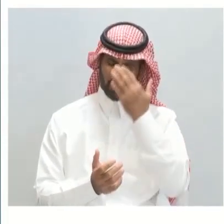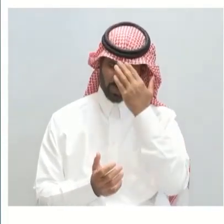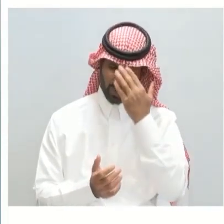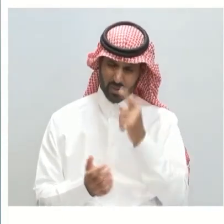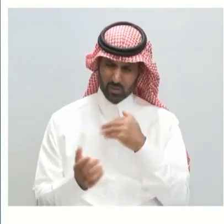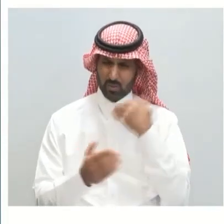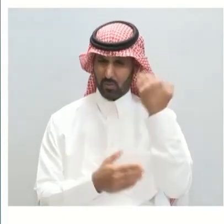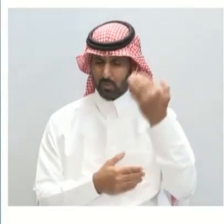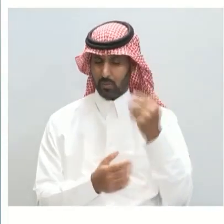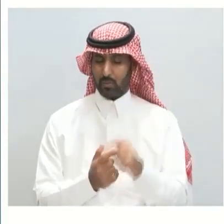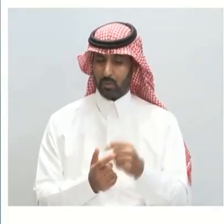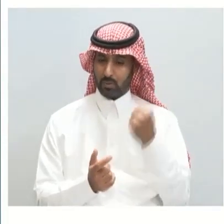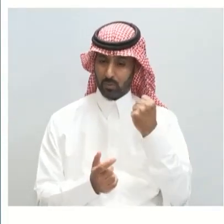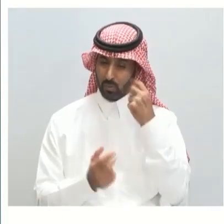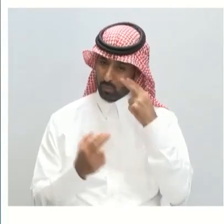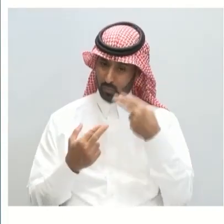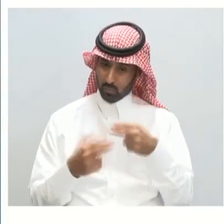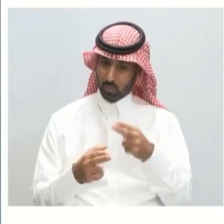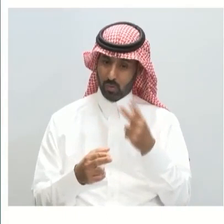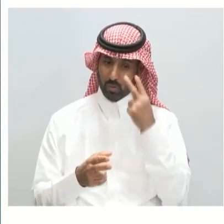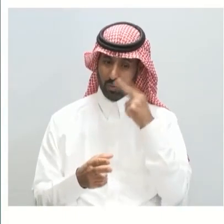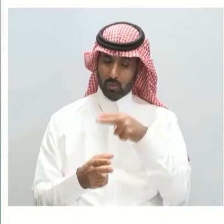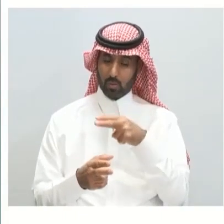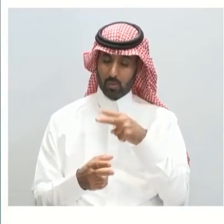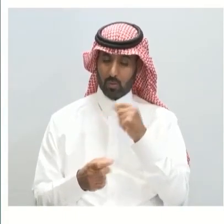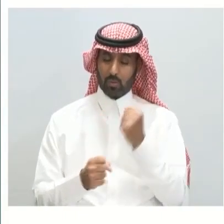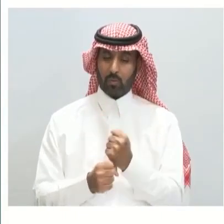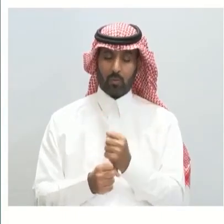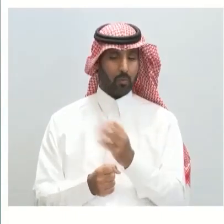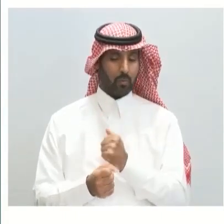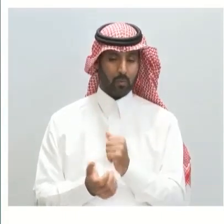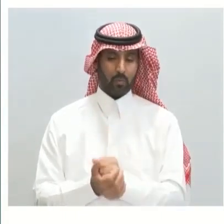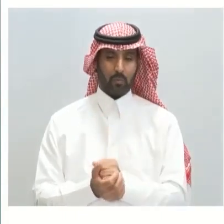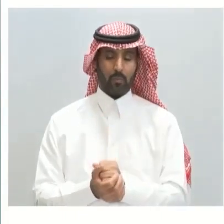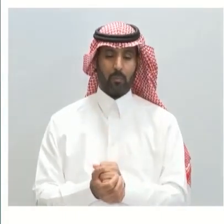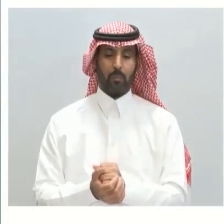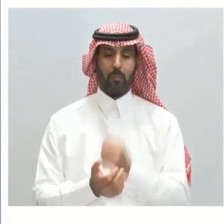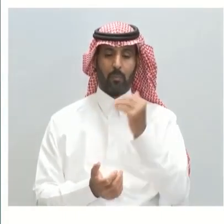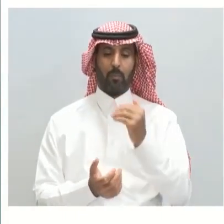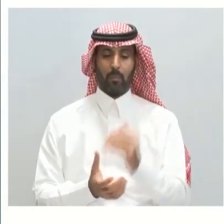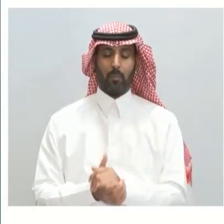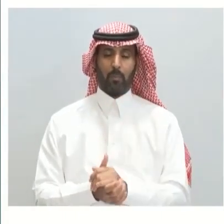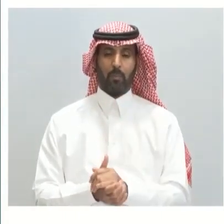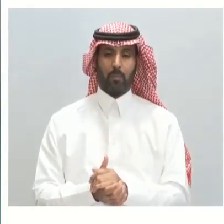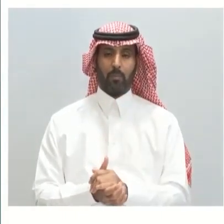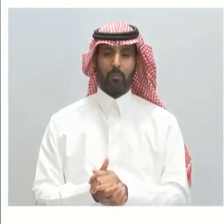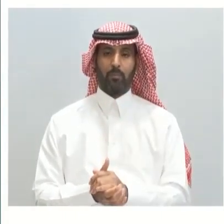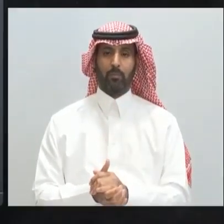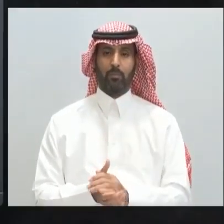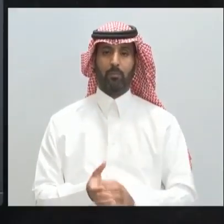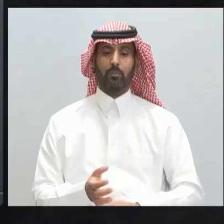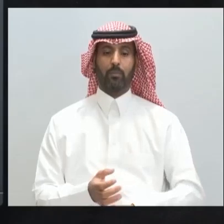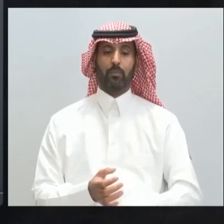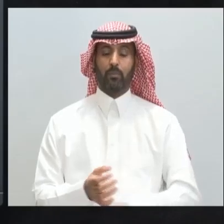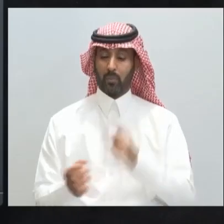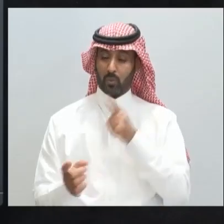wishes, strong agreement, focus on action, not doer. Focus on the action itself, not the doer,